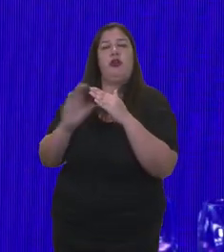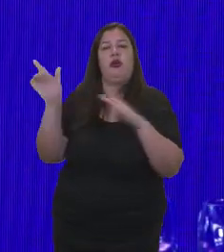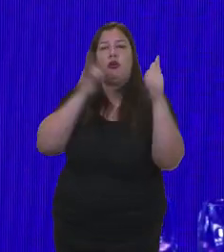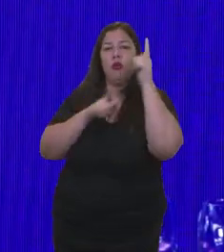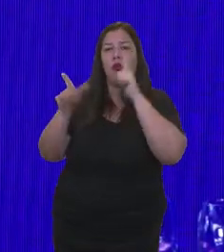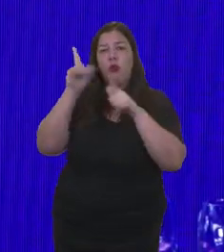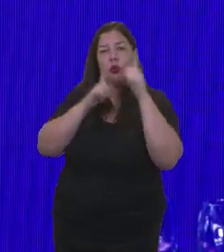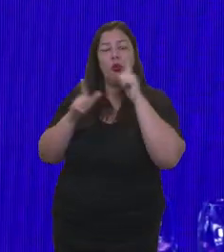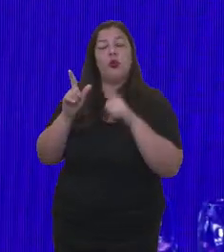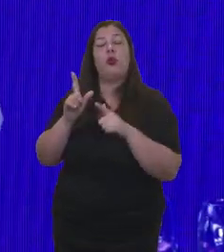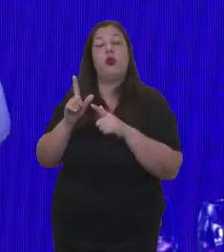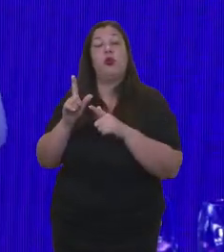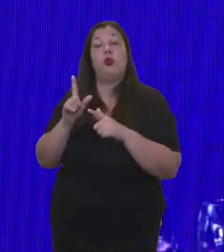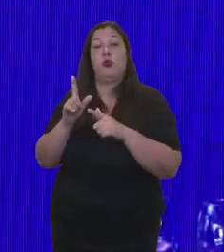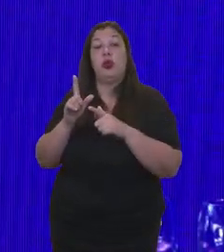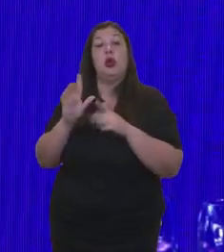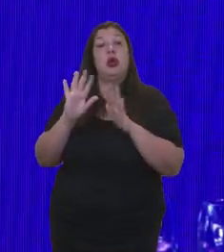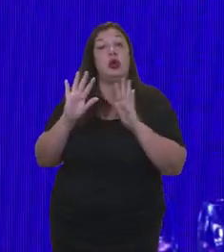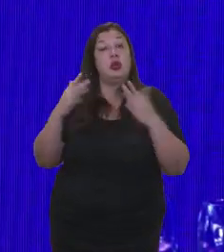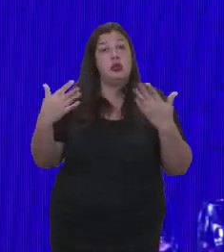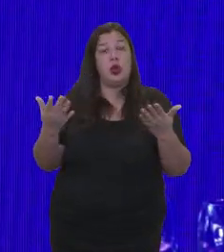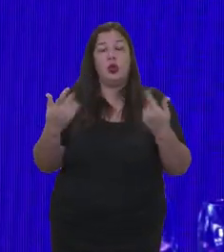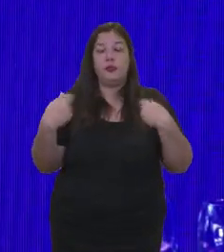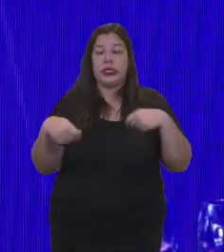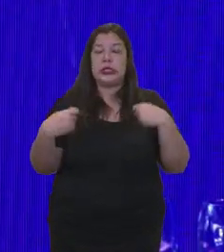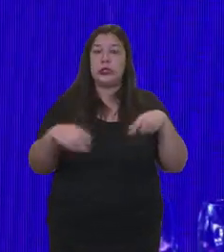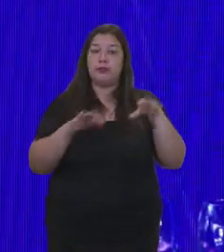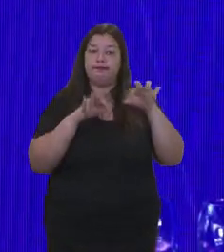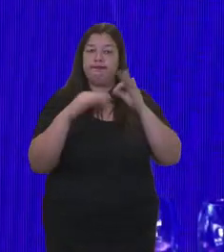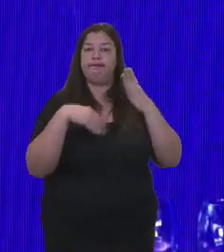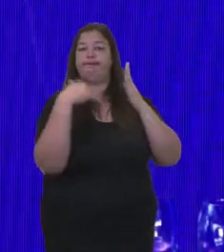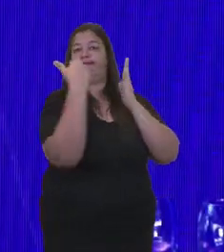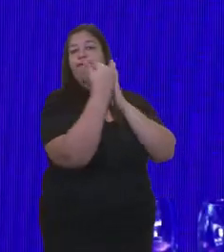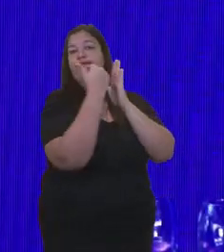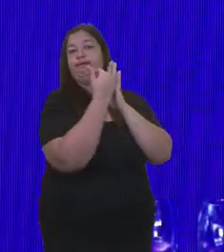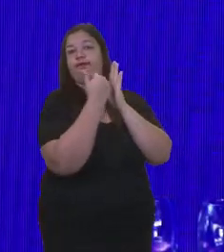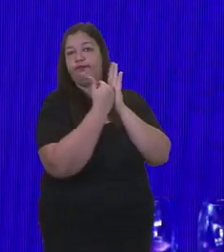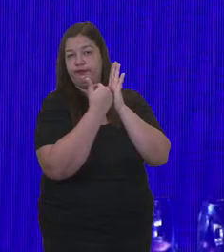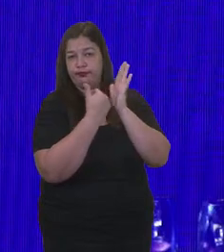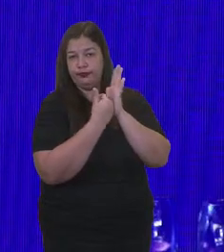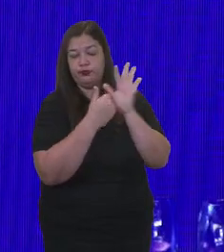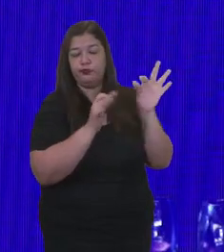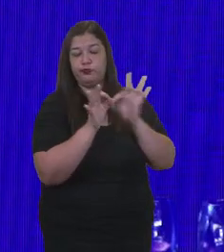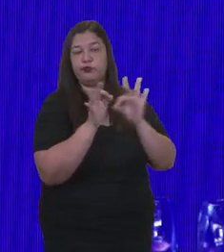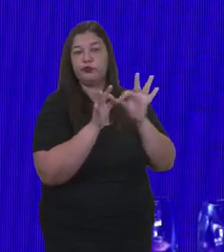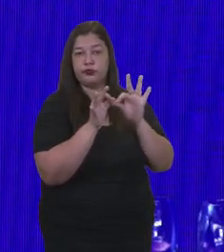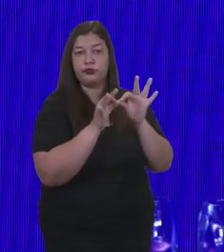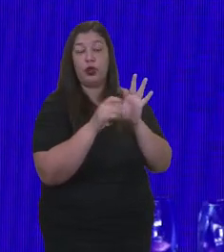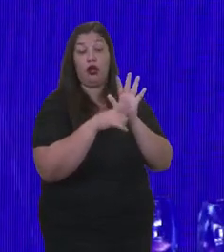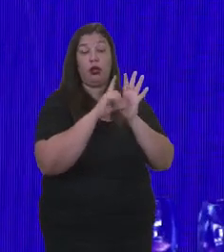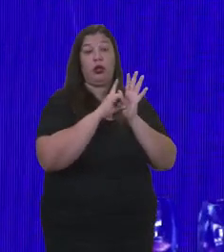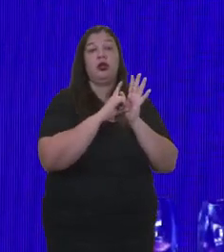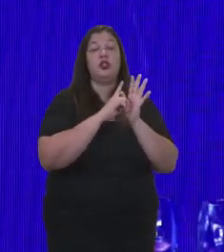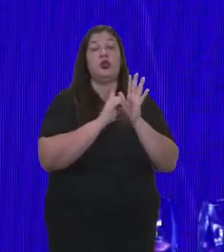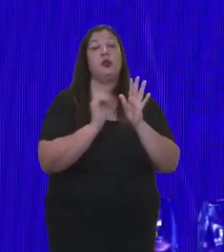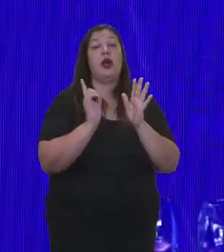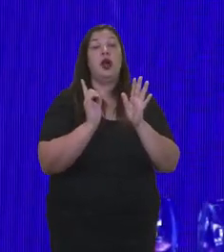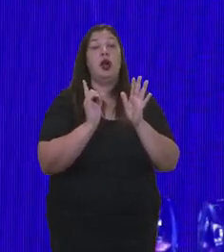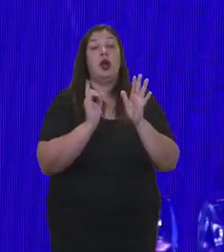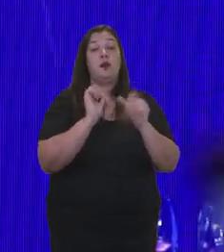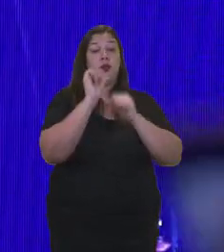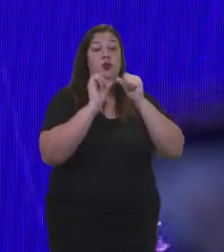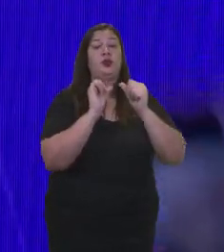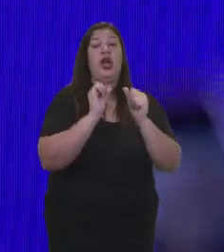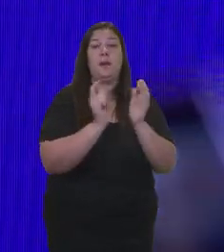just an opportunity after all, but you have built, and you need to build an ecosystem around to turn opportunity into